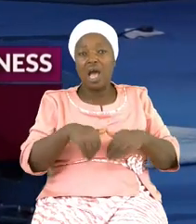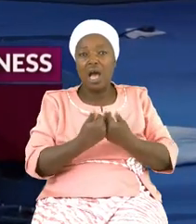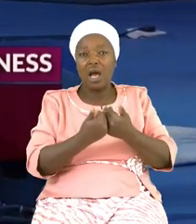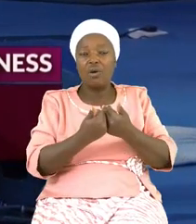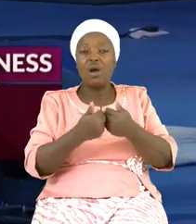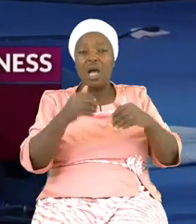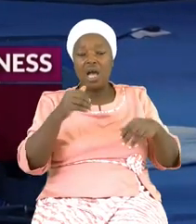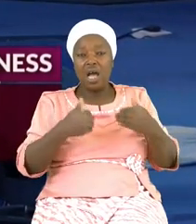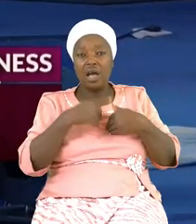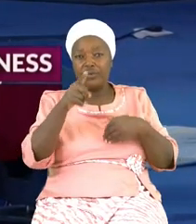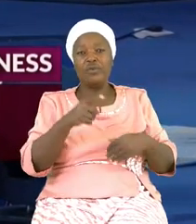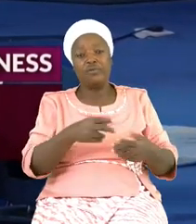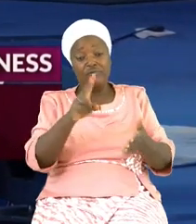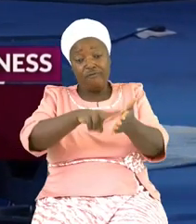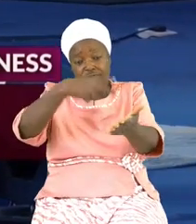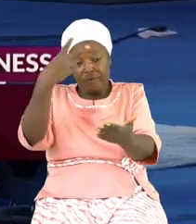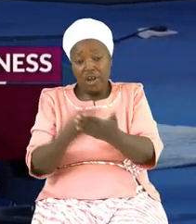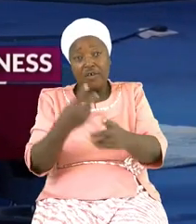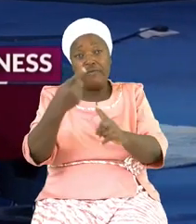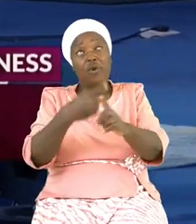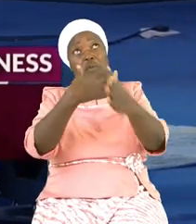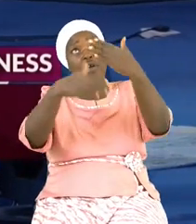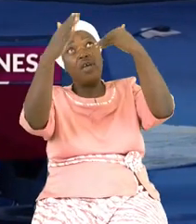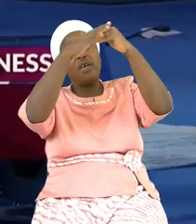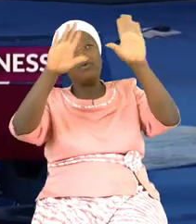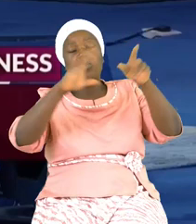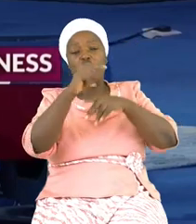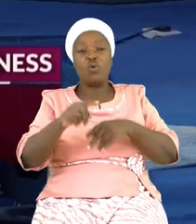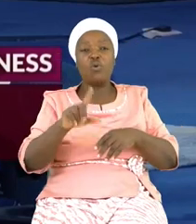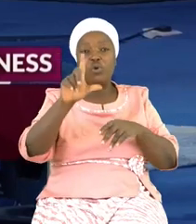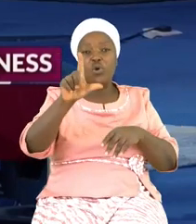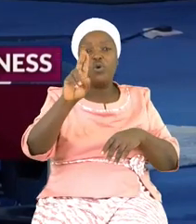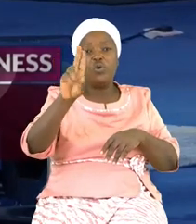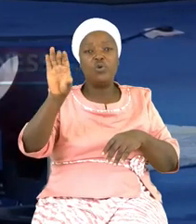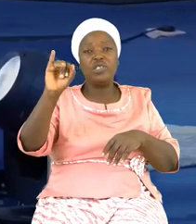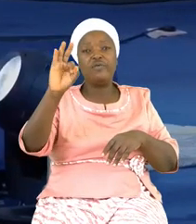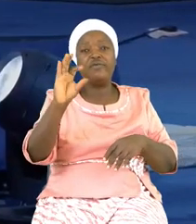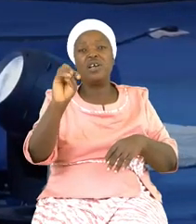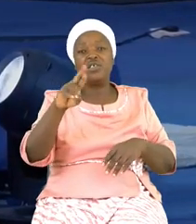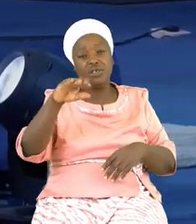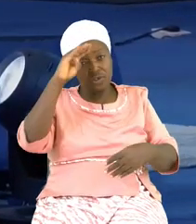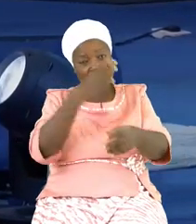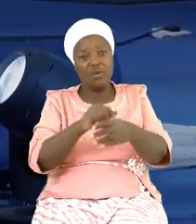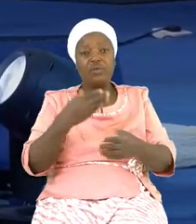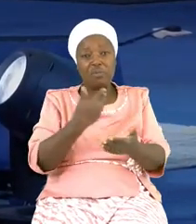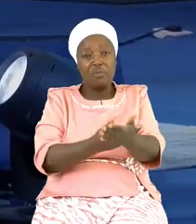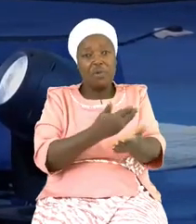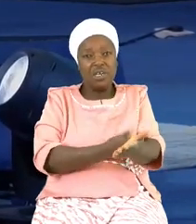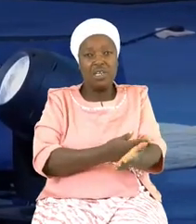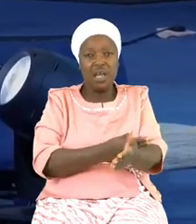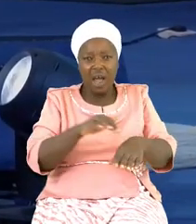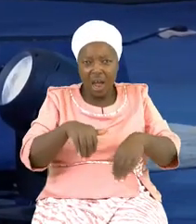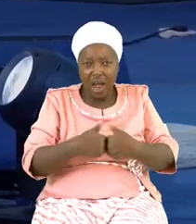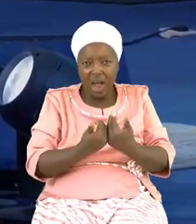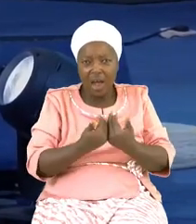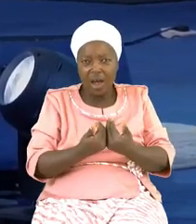from heaven, O Lucifer, son of the morning? How art